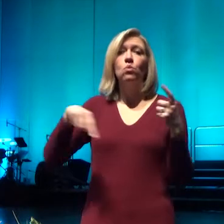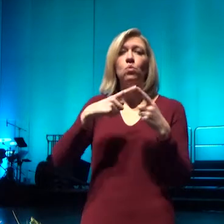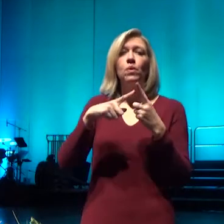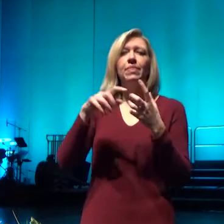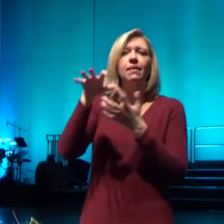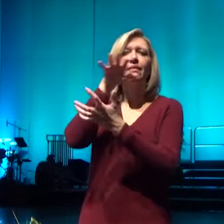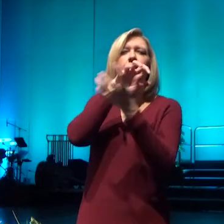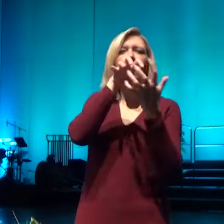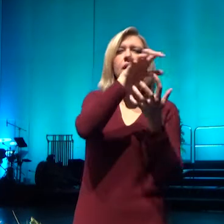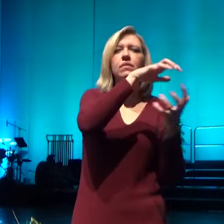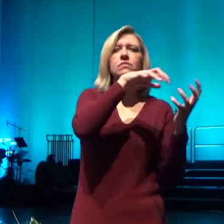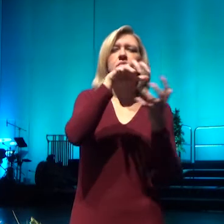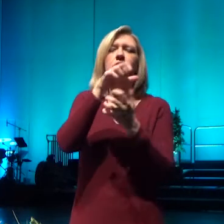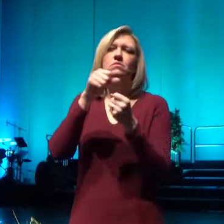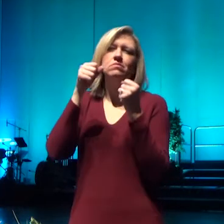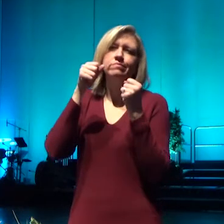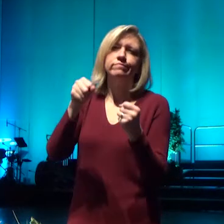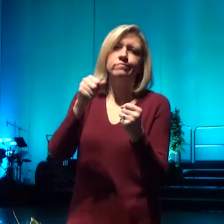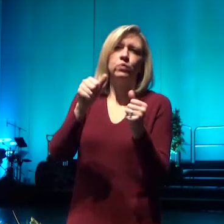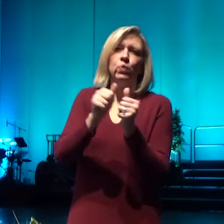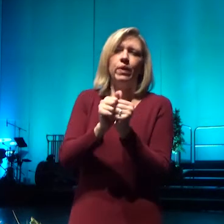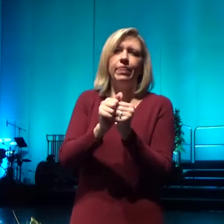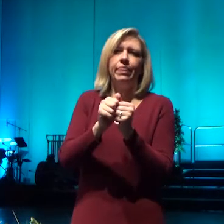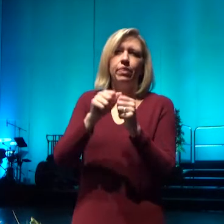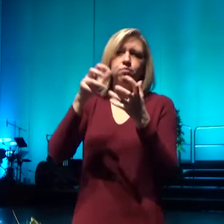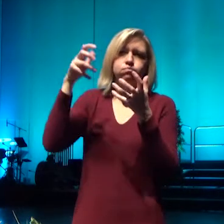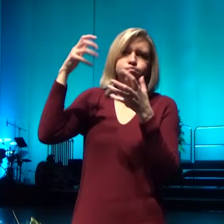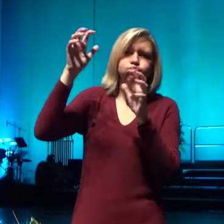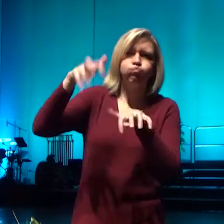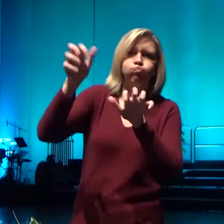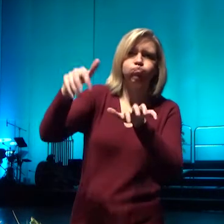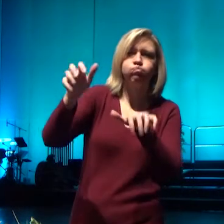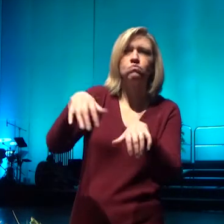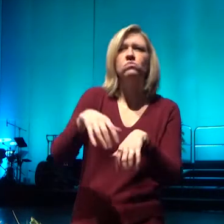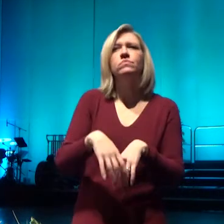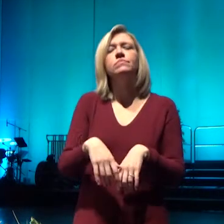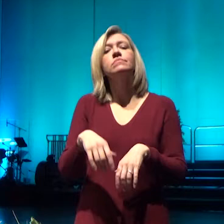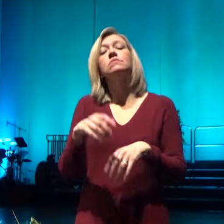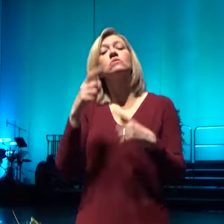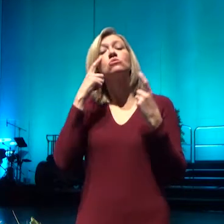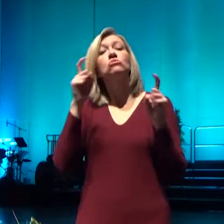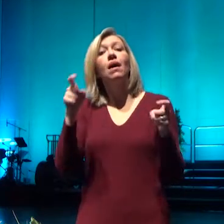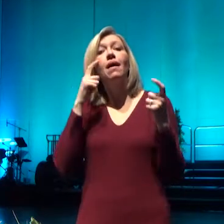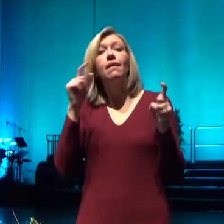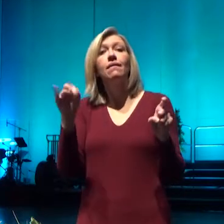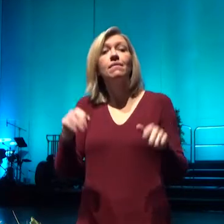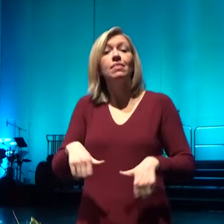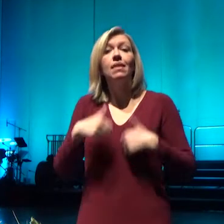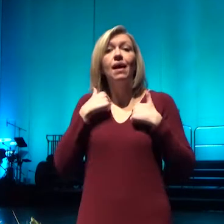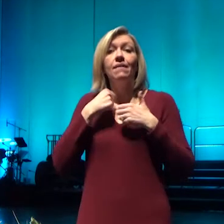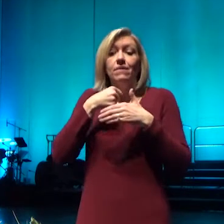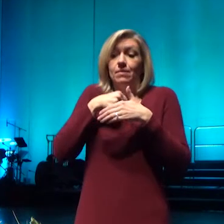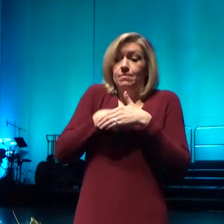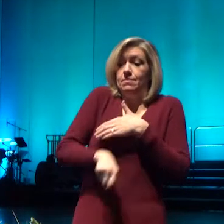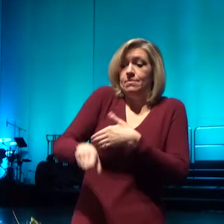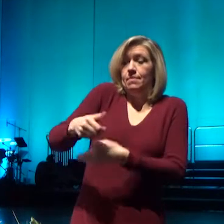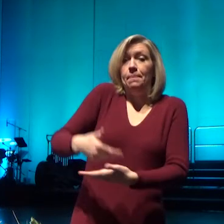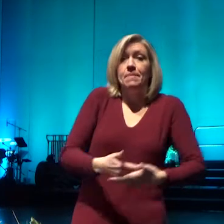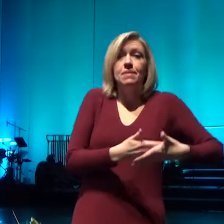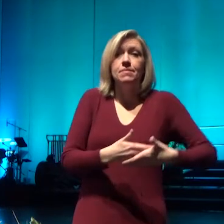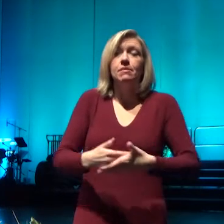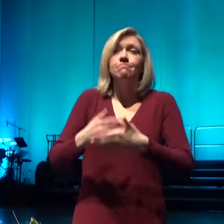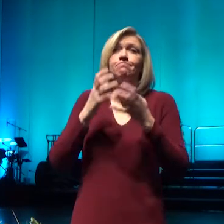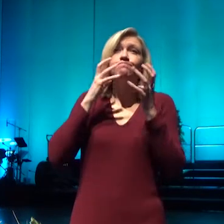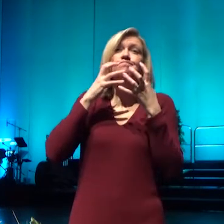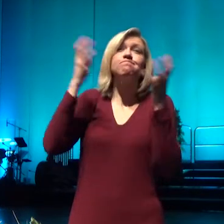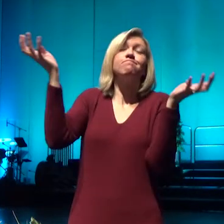the clouds are heavy with foreboding. It is the cry of life in the newborn babe when forced from its mother's nest it claims its right